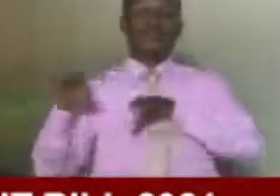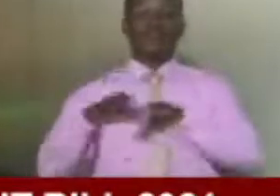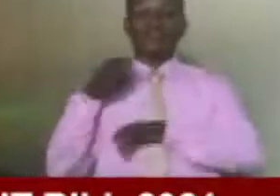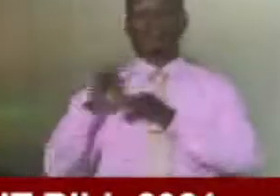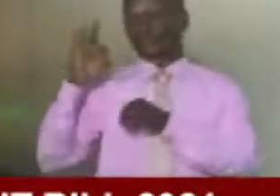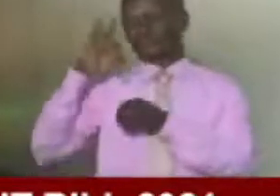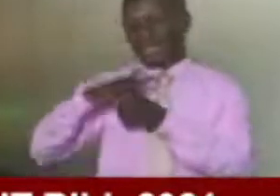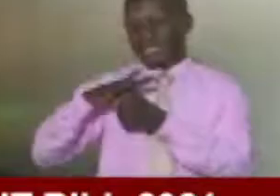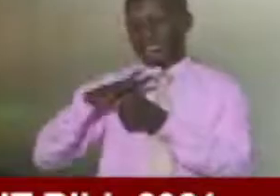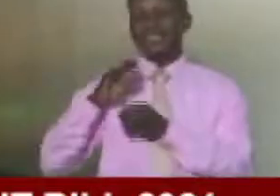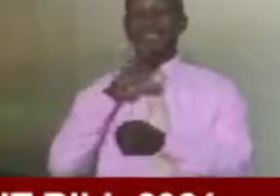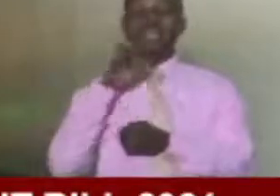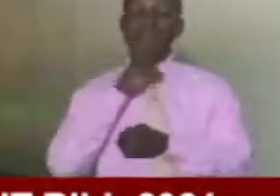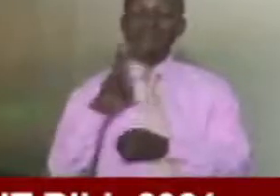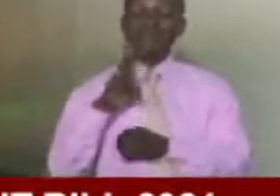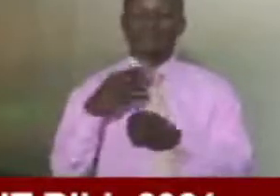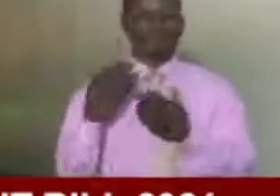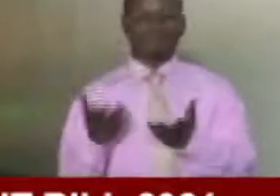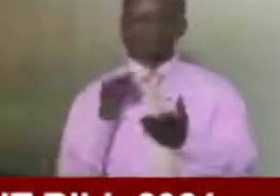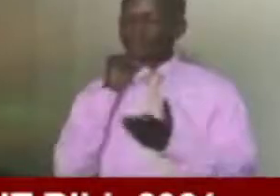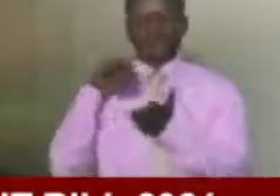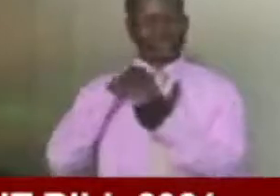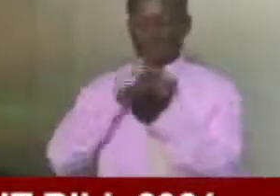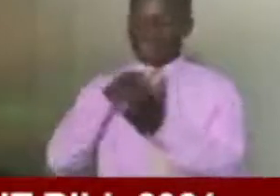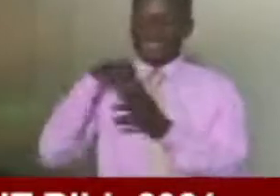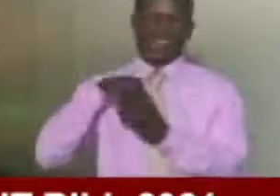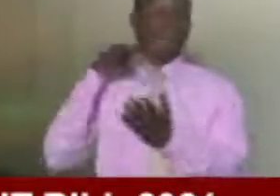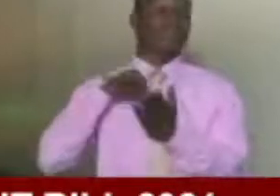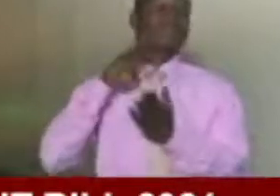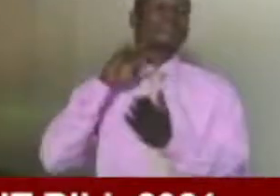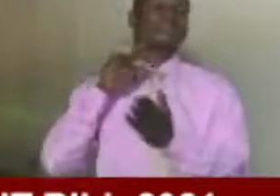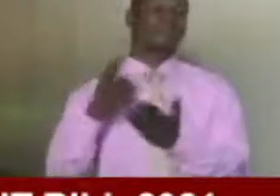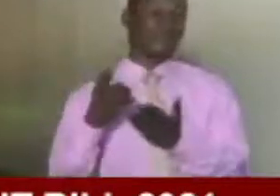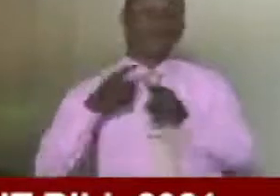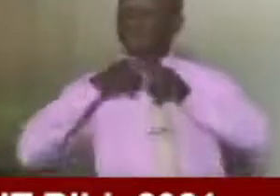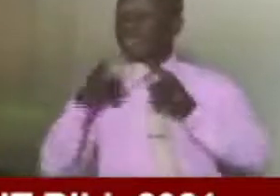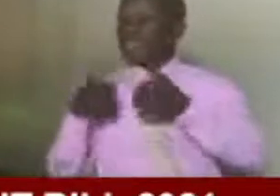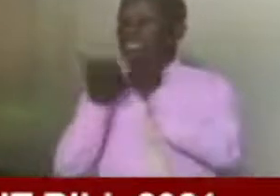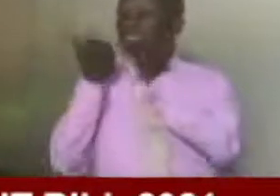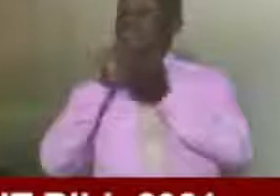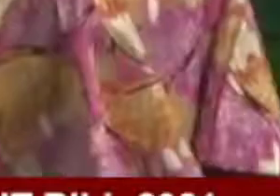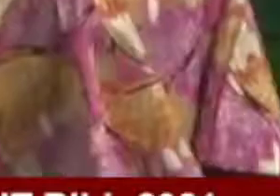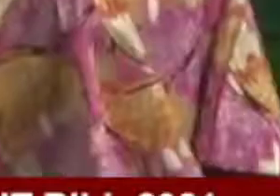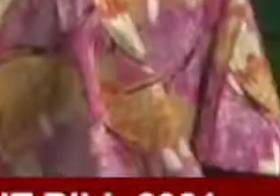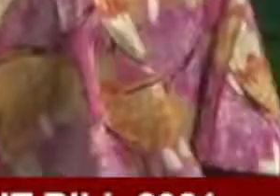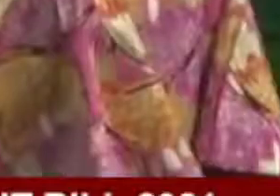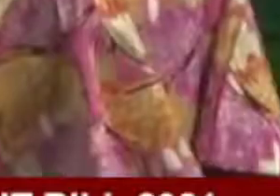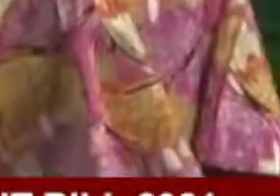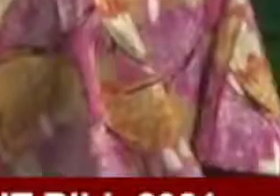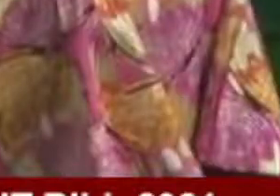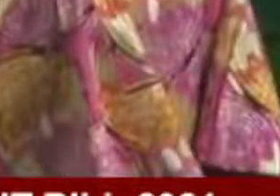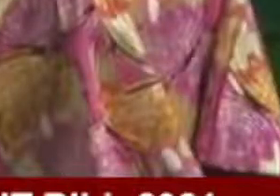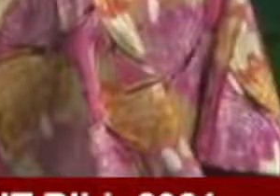elections, are actually now contained in this bill. But the challenge is what the National Assembly itself